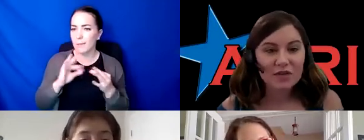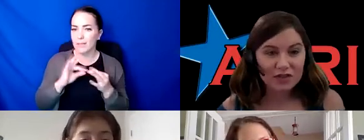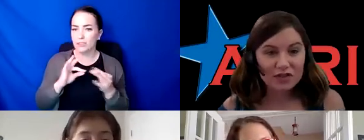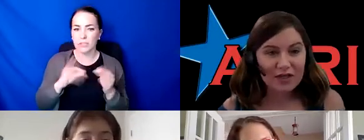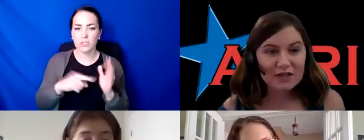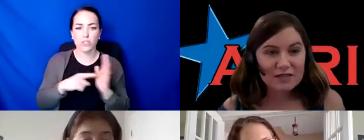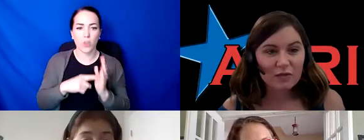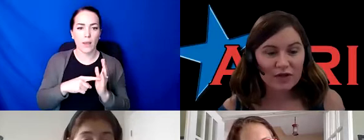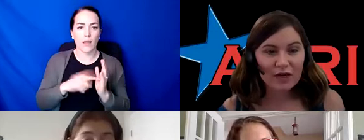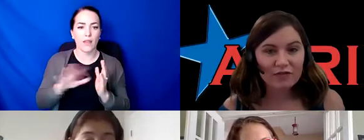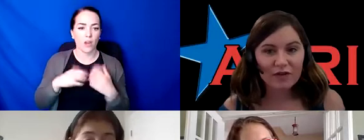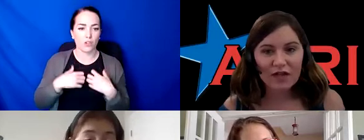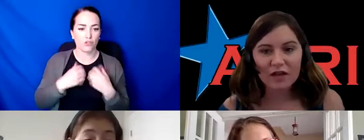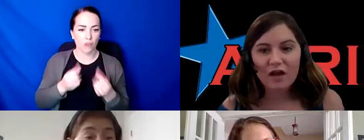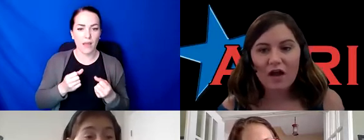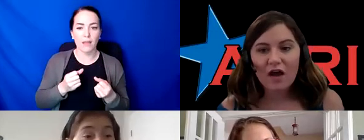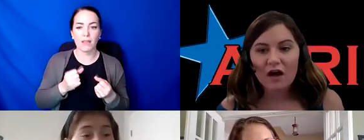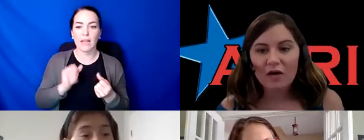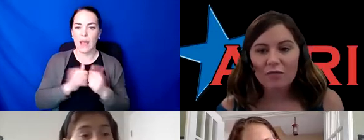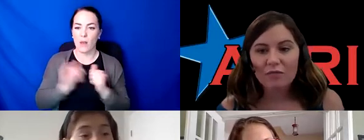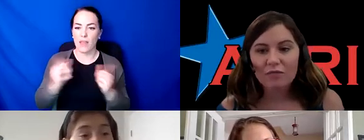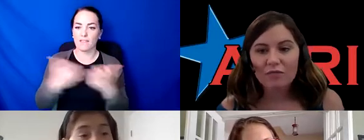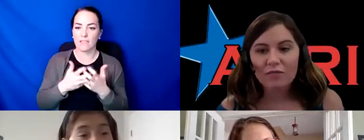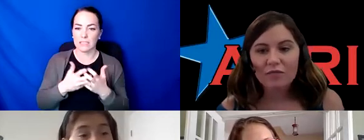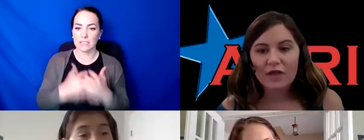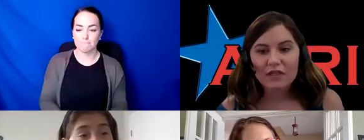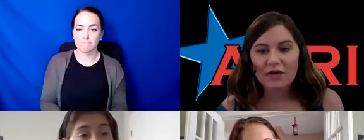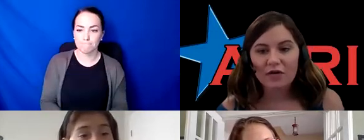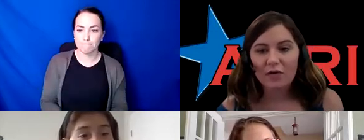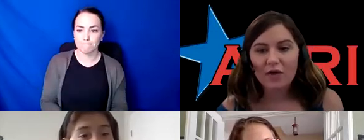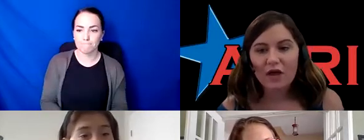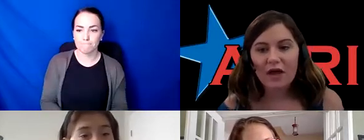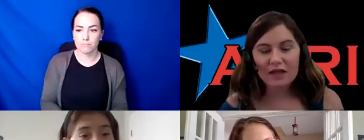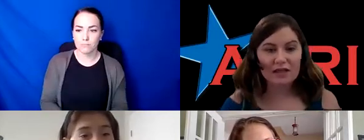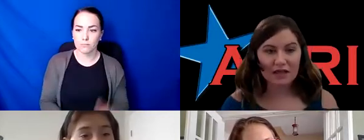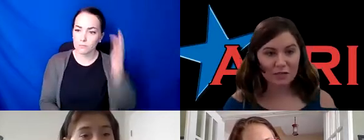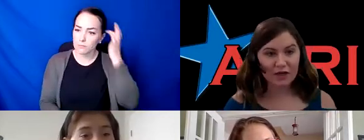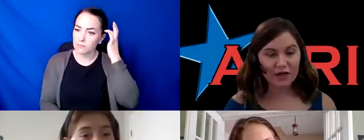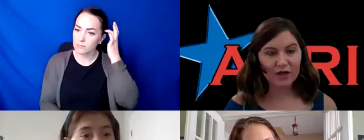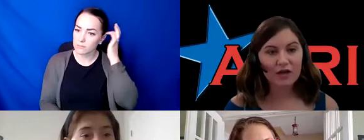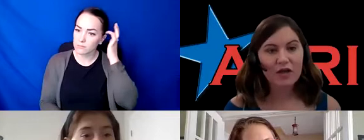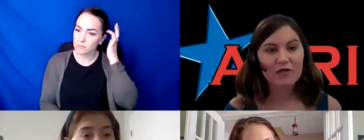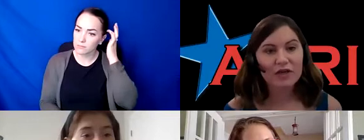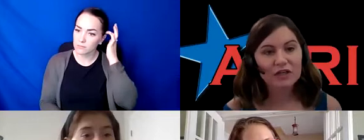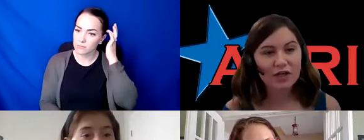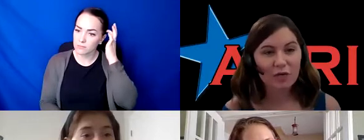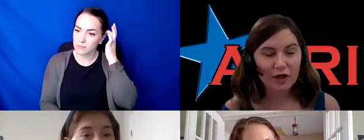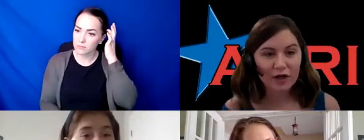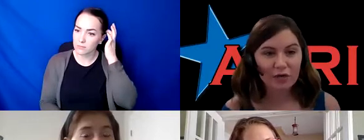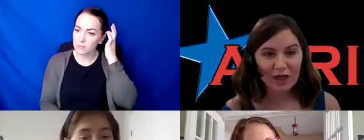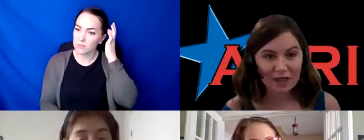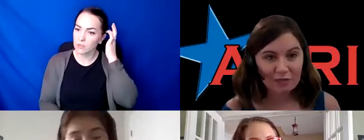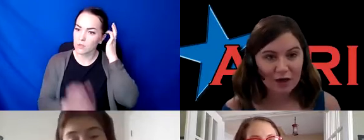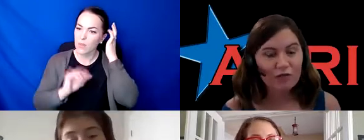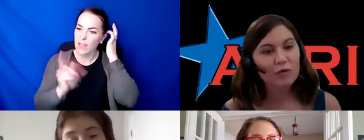showing them their strengths and where that can fit in. And so I think that's where, if we can share where